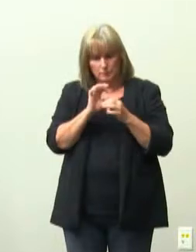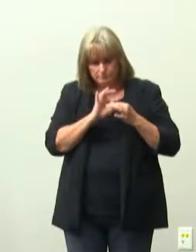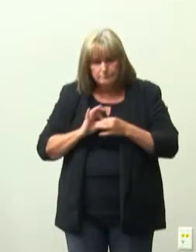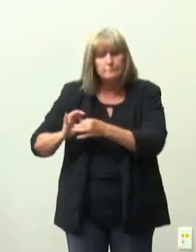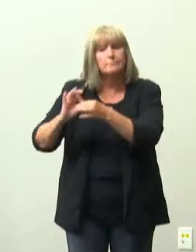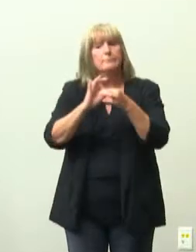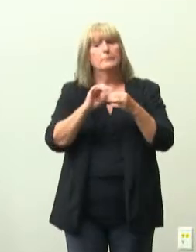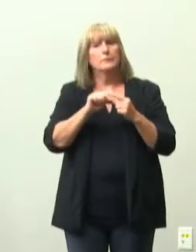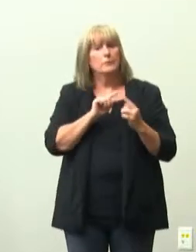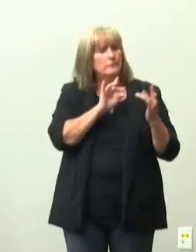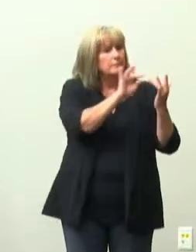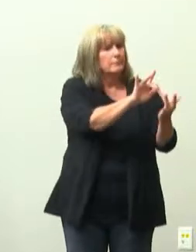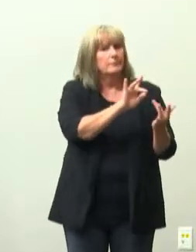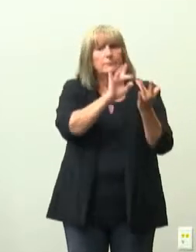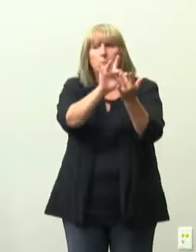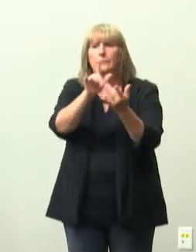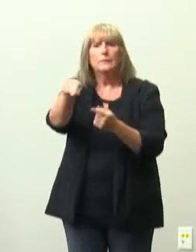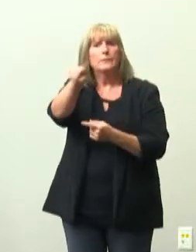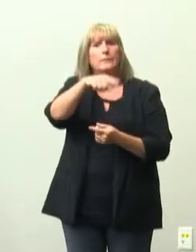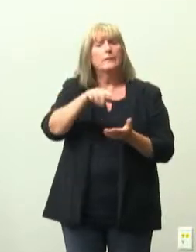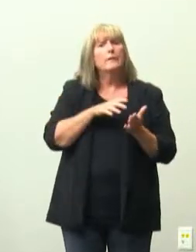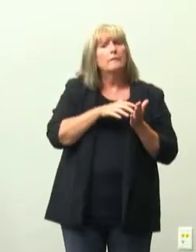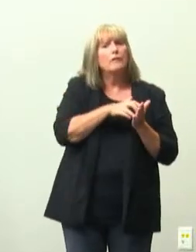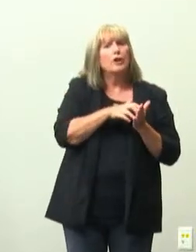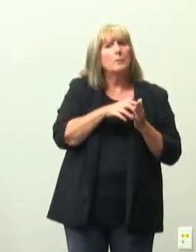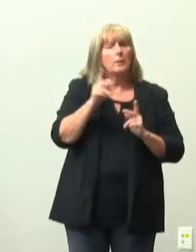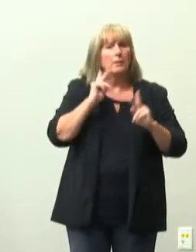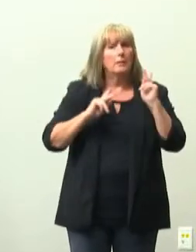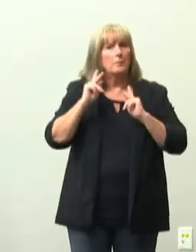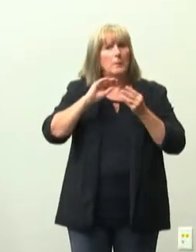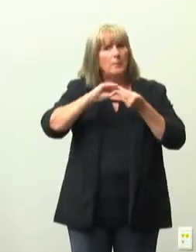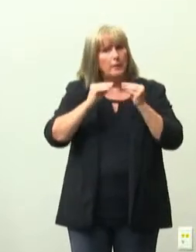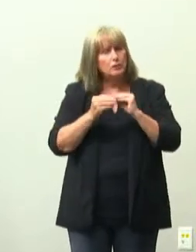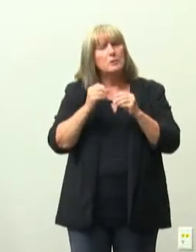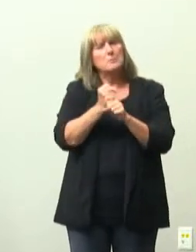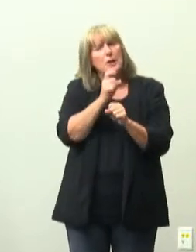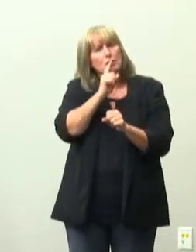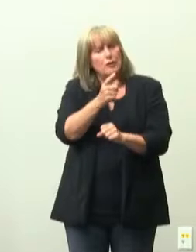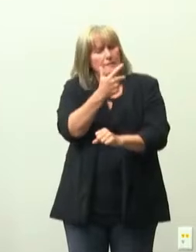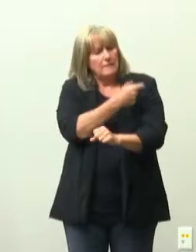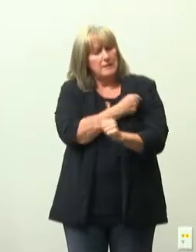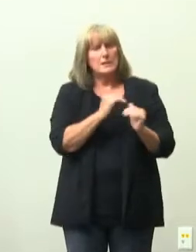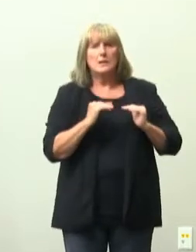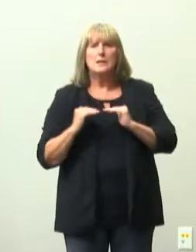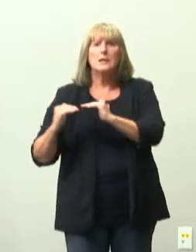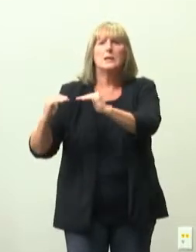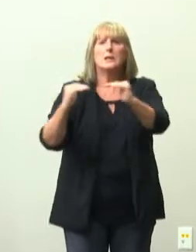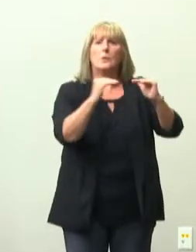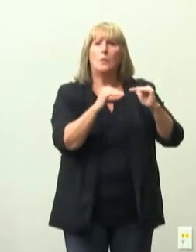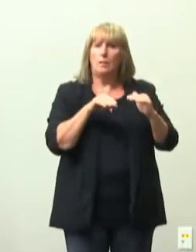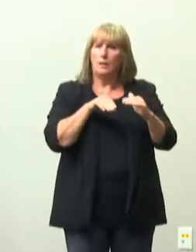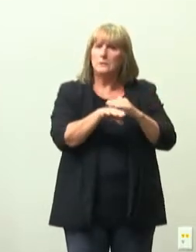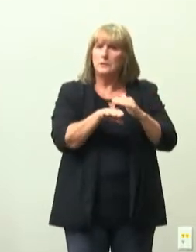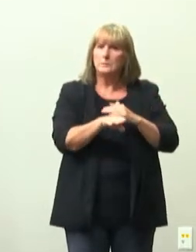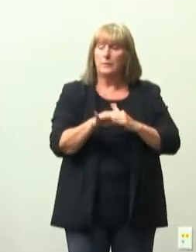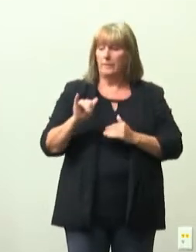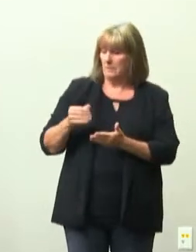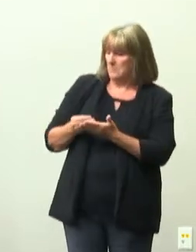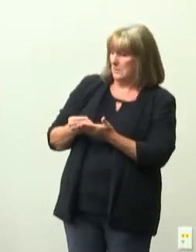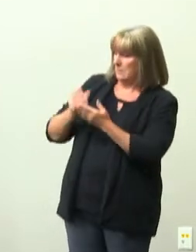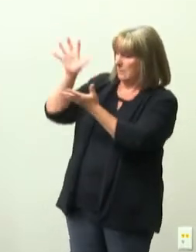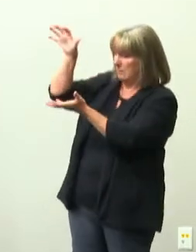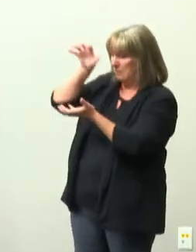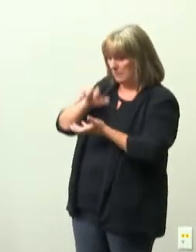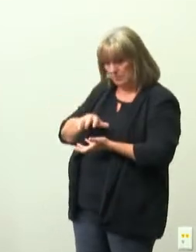vulnerable populations and help ensure that COVID-19 testing and vaccines are equitably accessible. This grant provides the